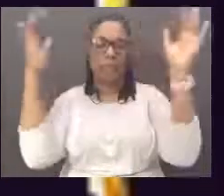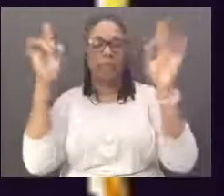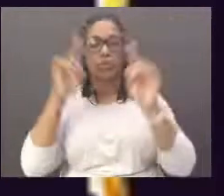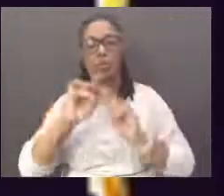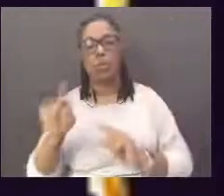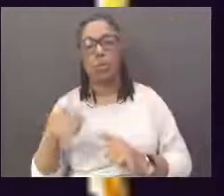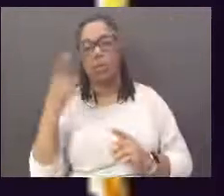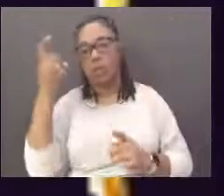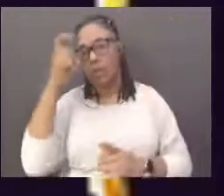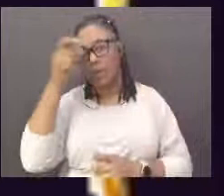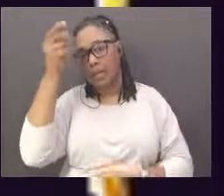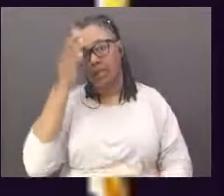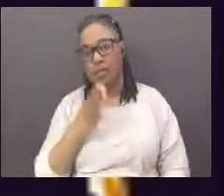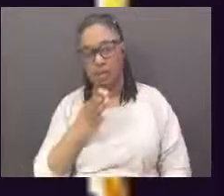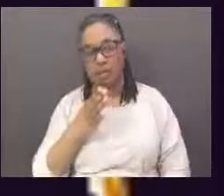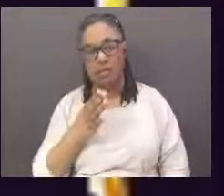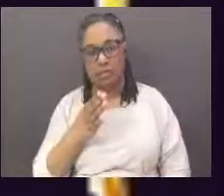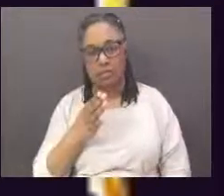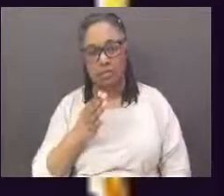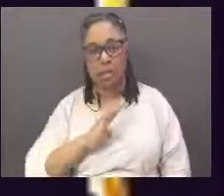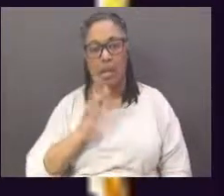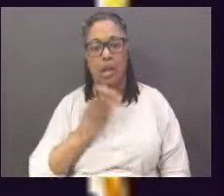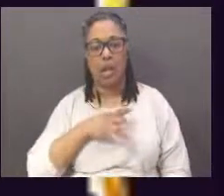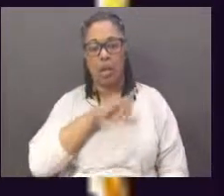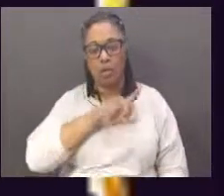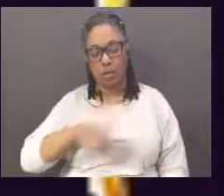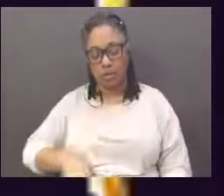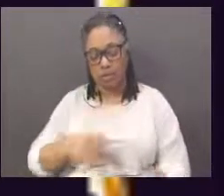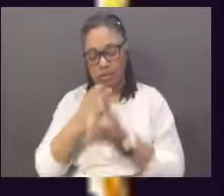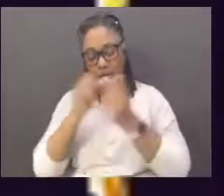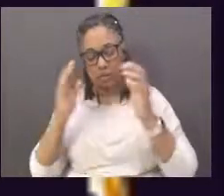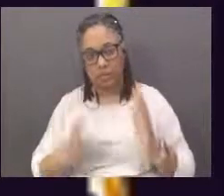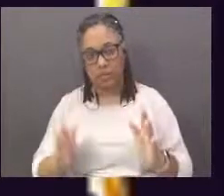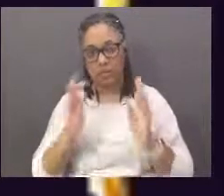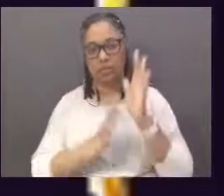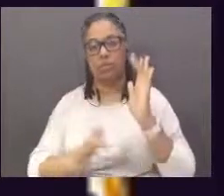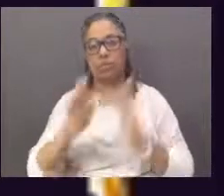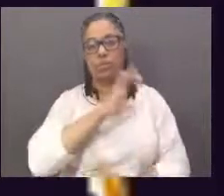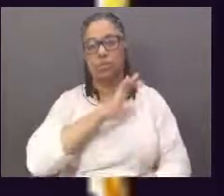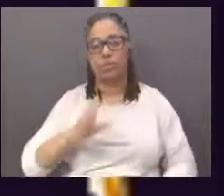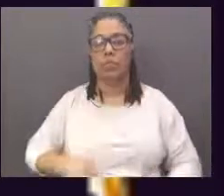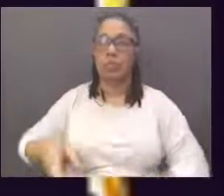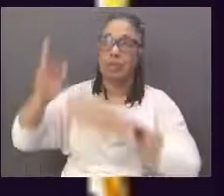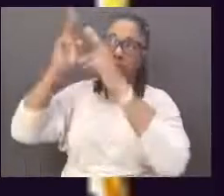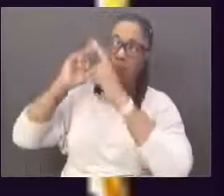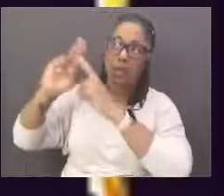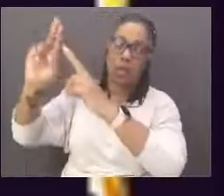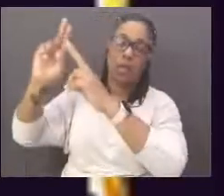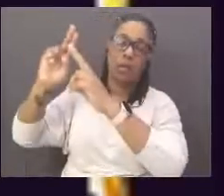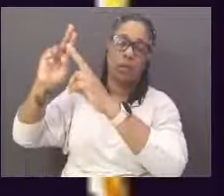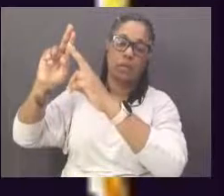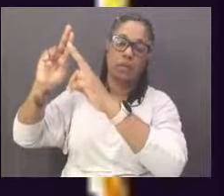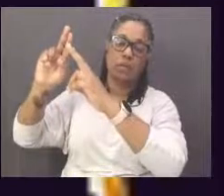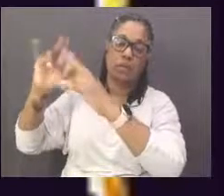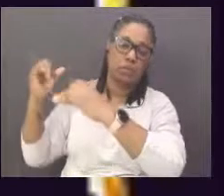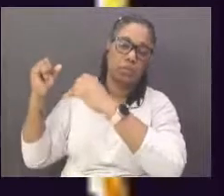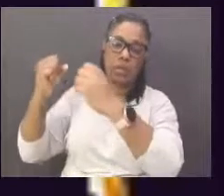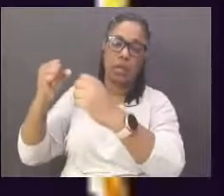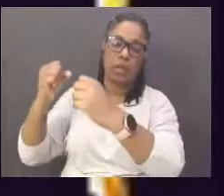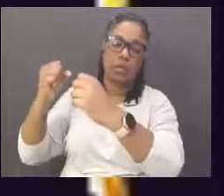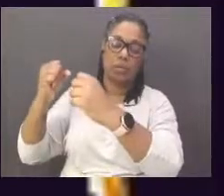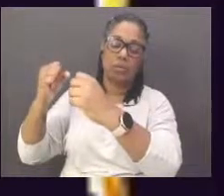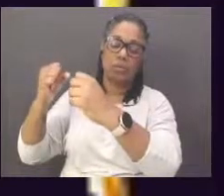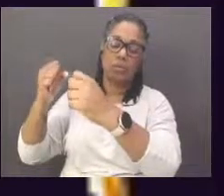God, to our Lord and Savior Jesus Christ, be honor, majesty, power, and